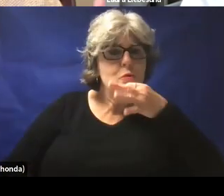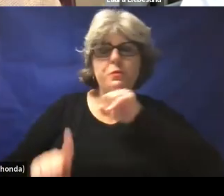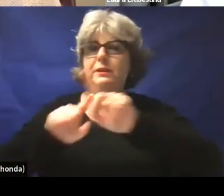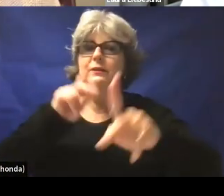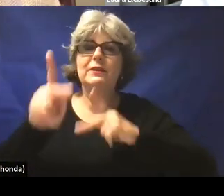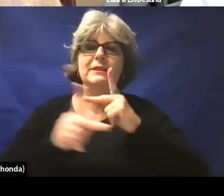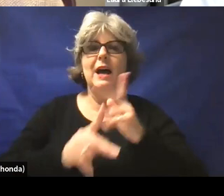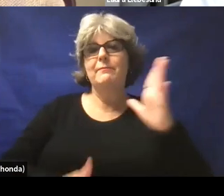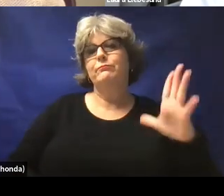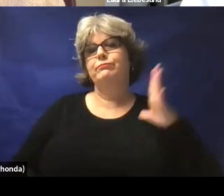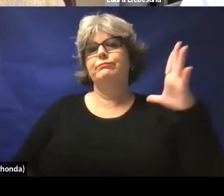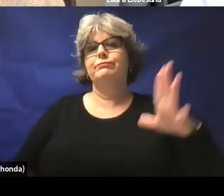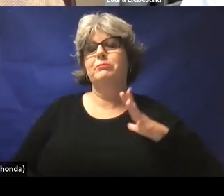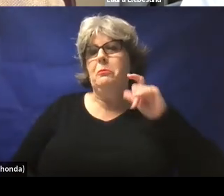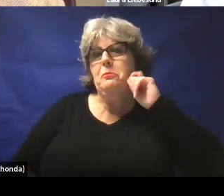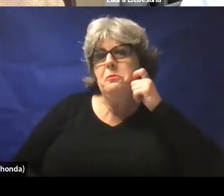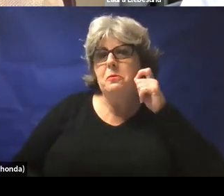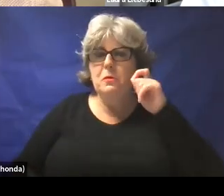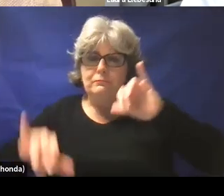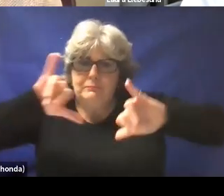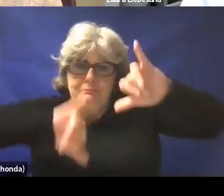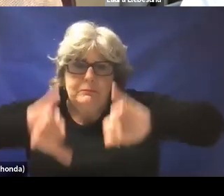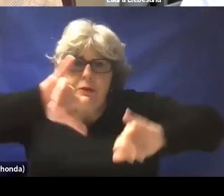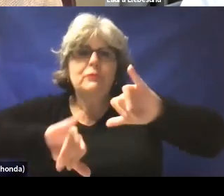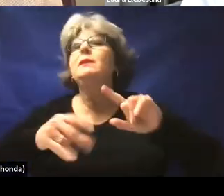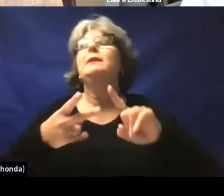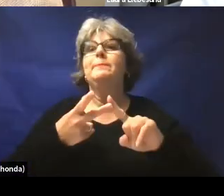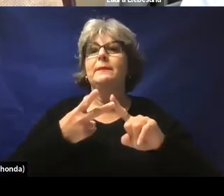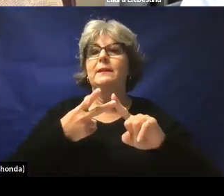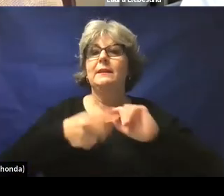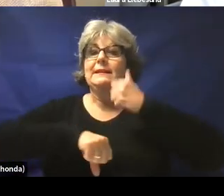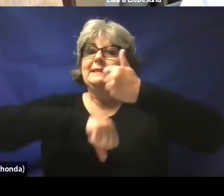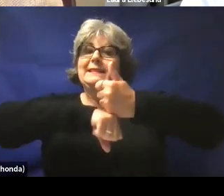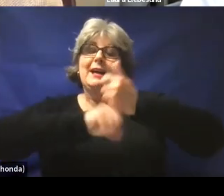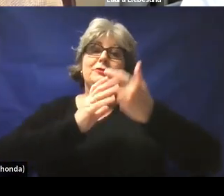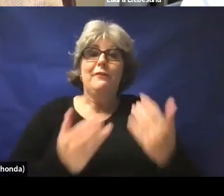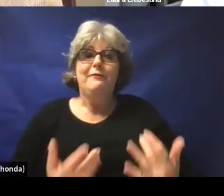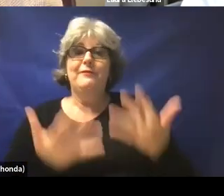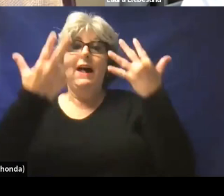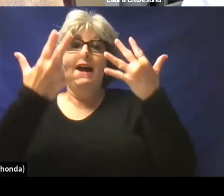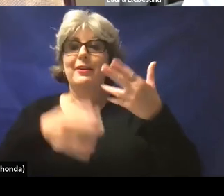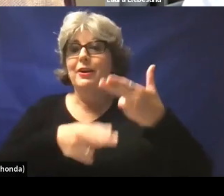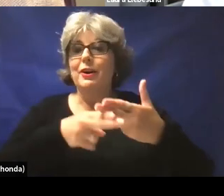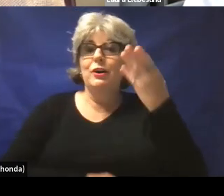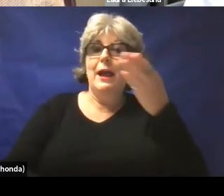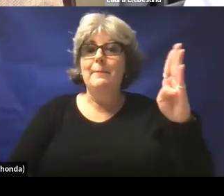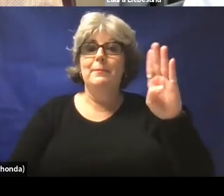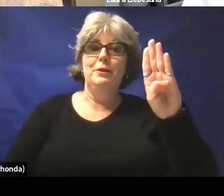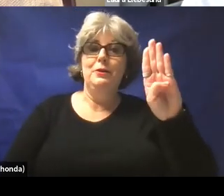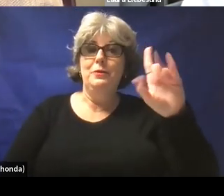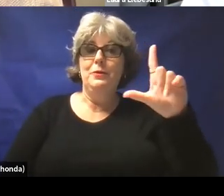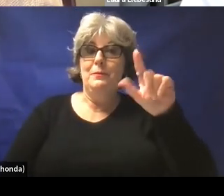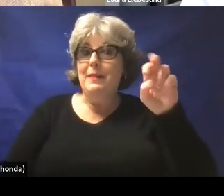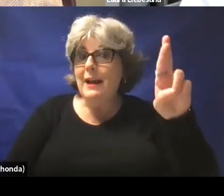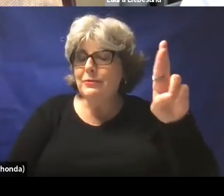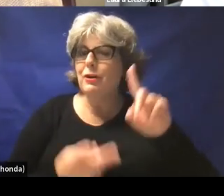types of exotic ingredients. They would set cocktails on fire, something called the blue blazer.